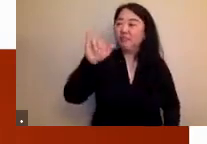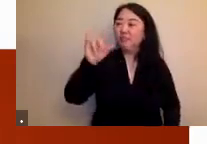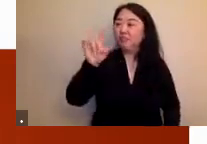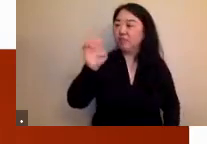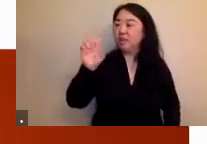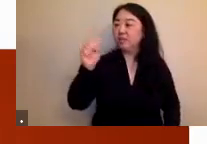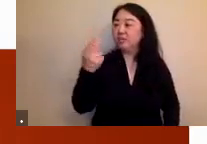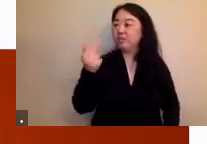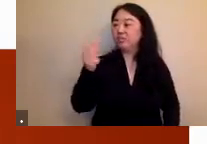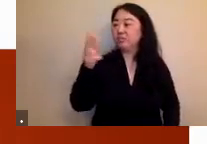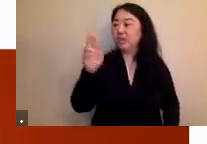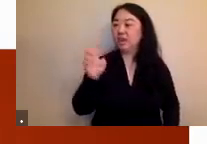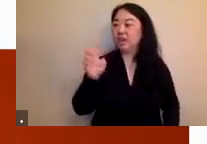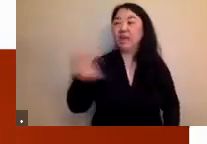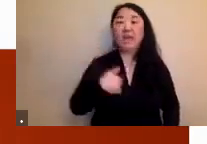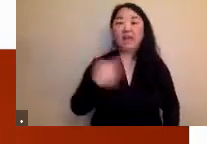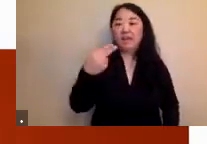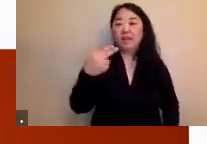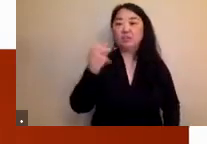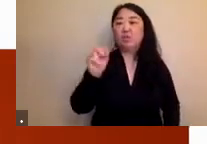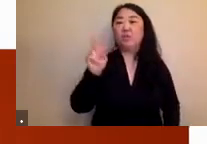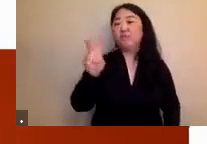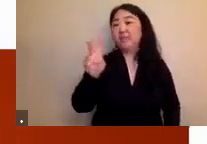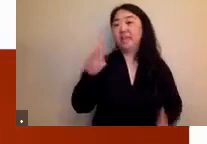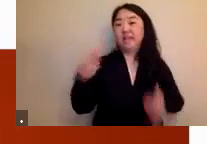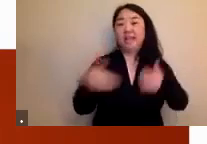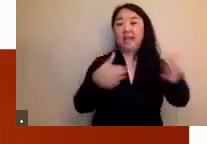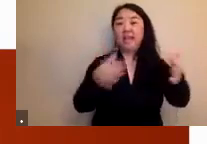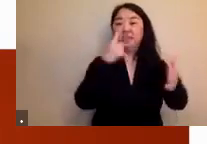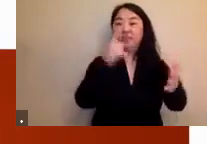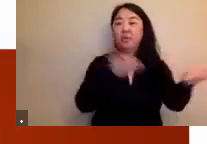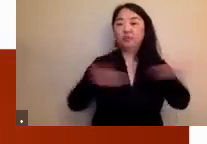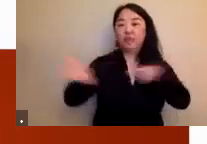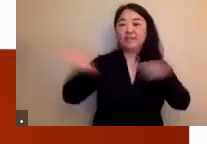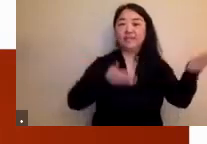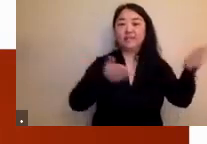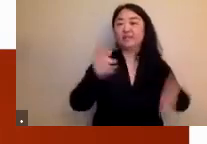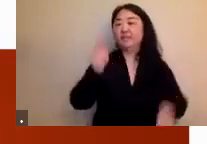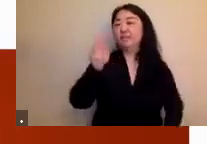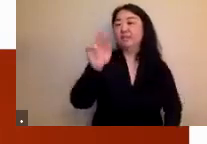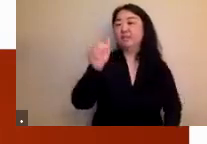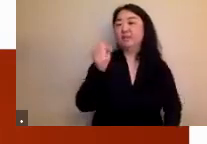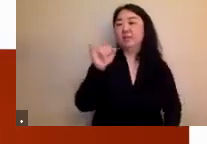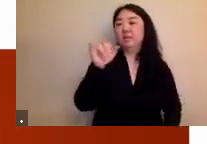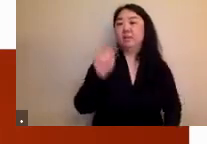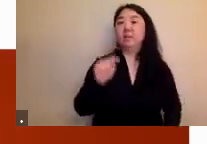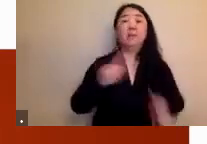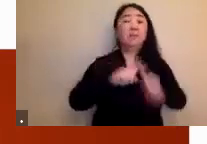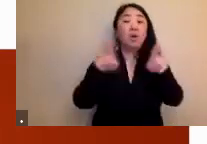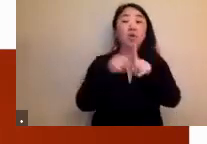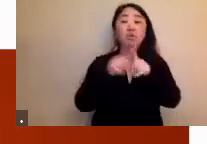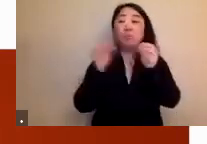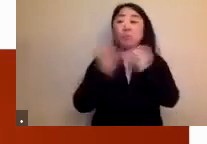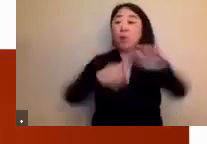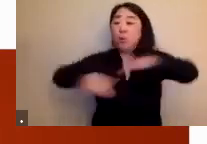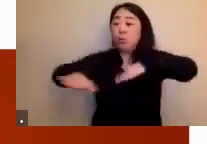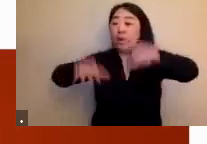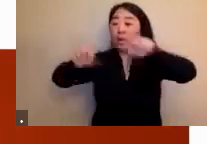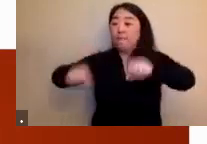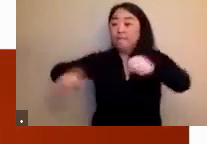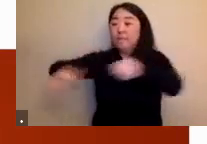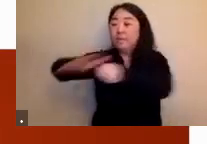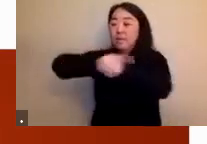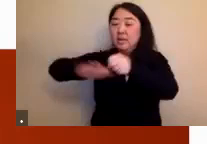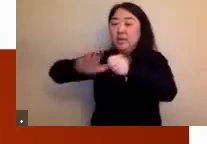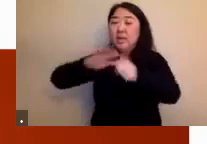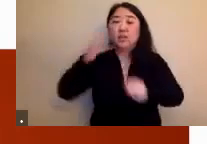have HOV lanes for transit. And there are also more walkable communities. And even in